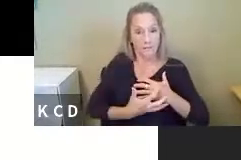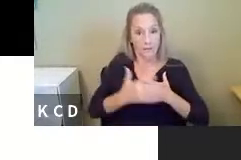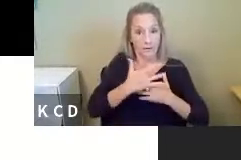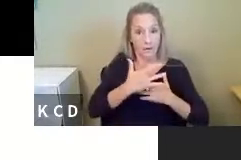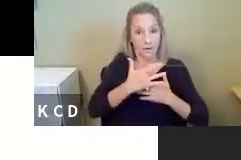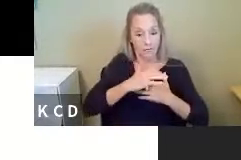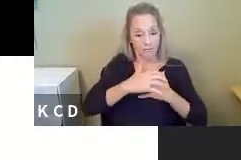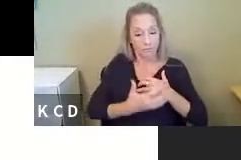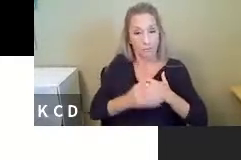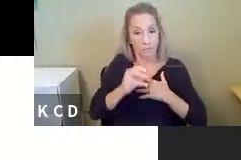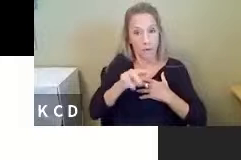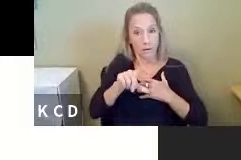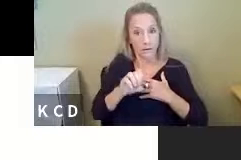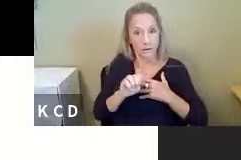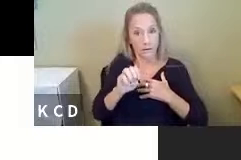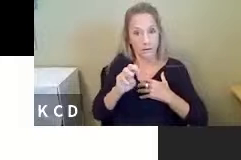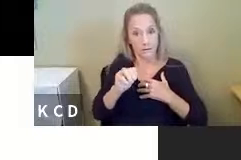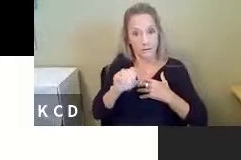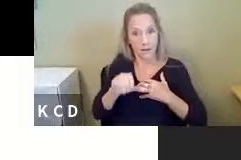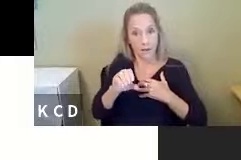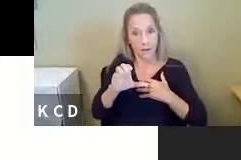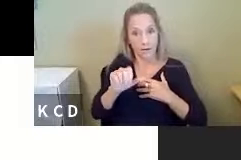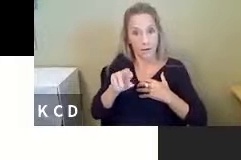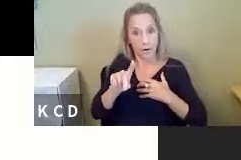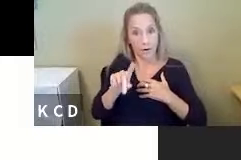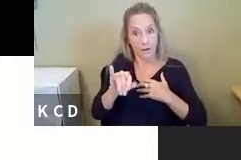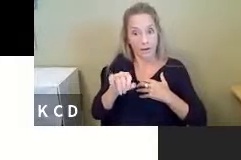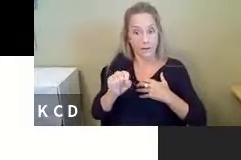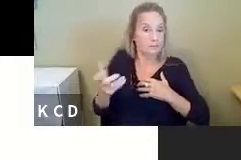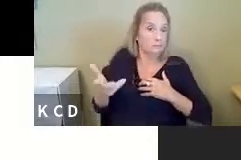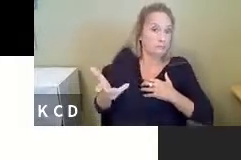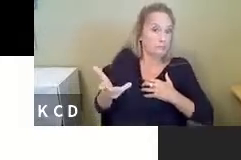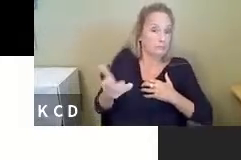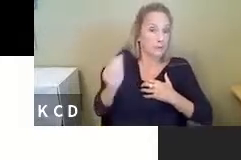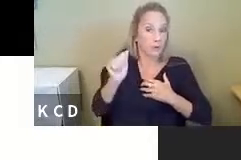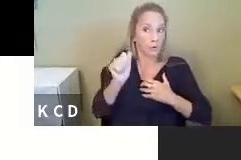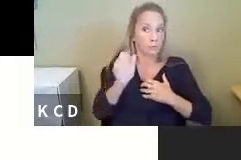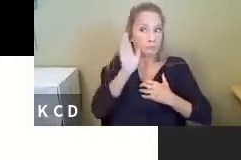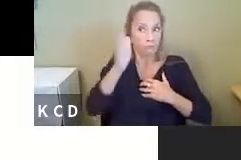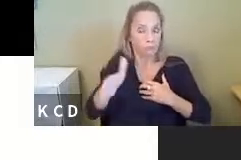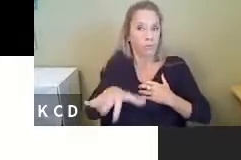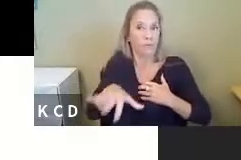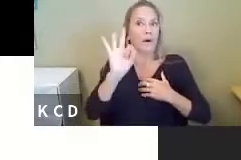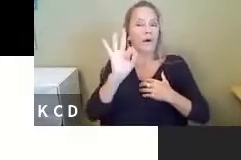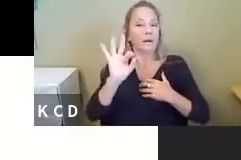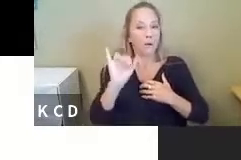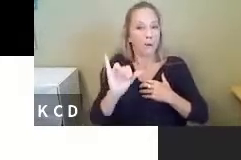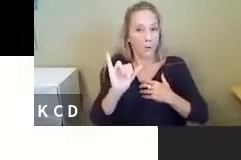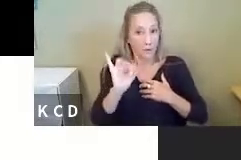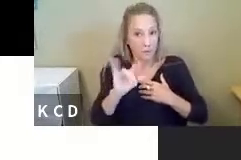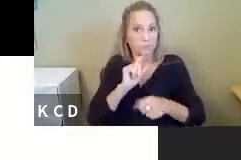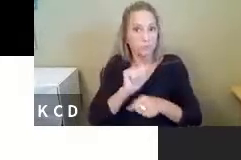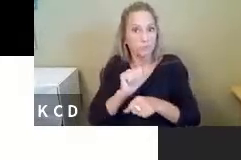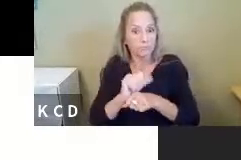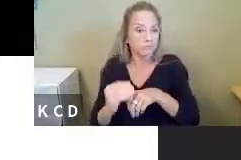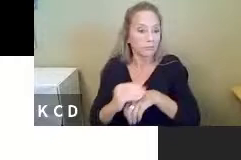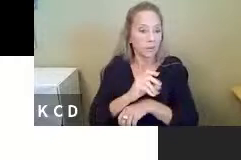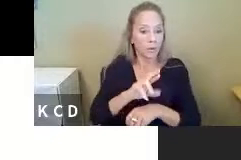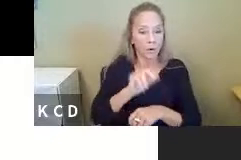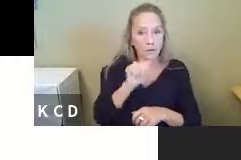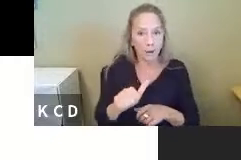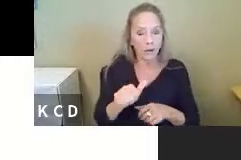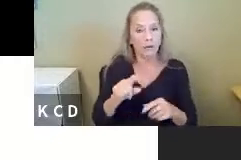seeing things like this. And it's more than anything else just to drive home the importance of testing, to know if someone had it or know if they didn't